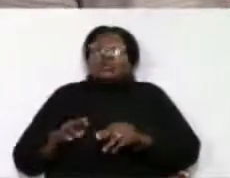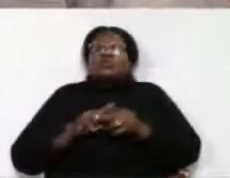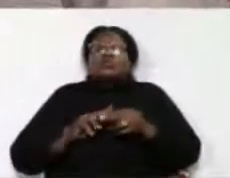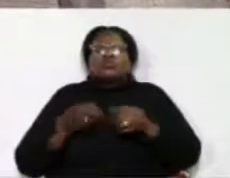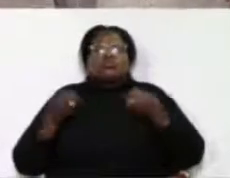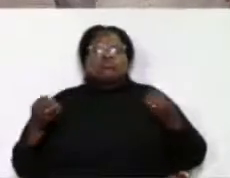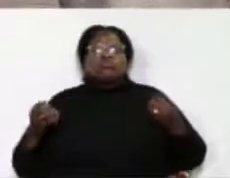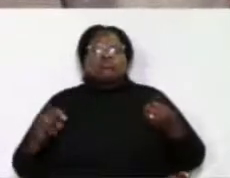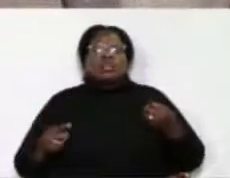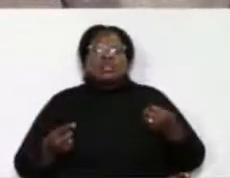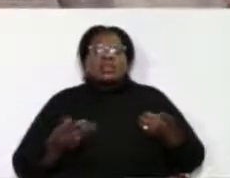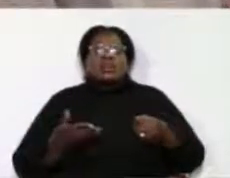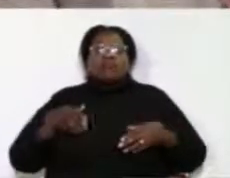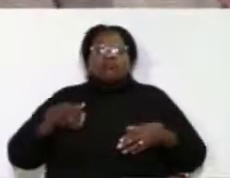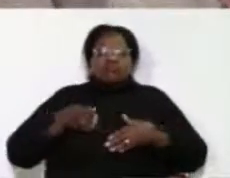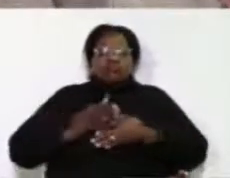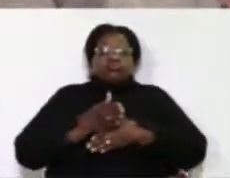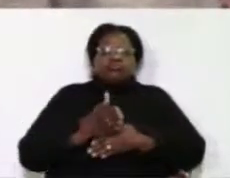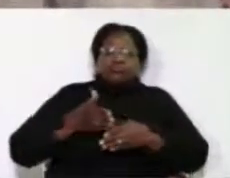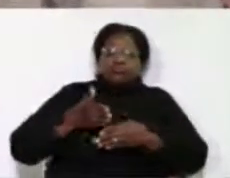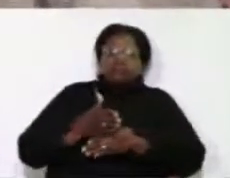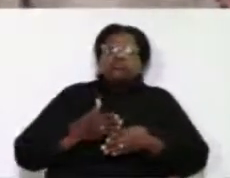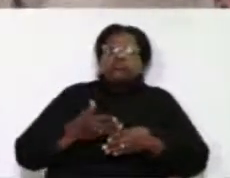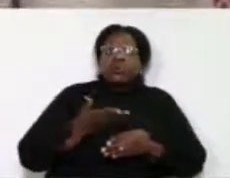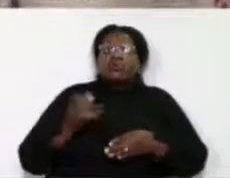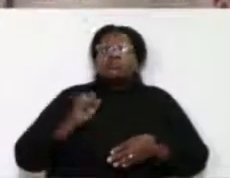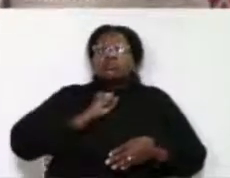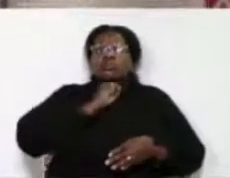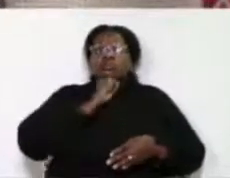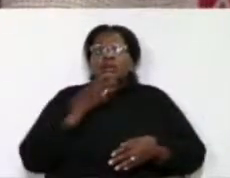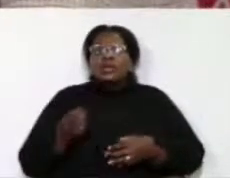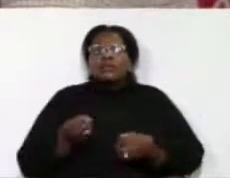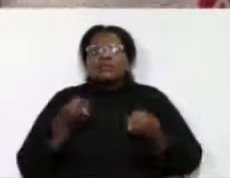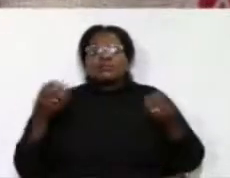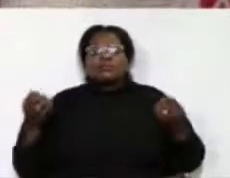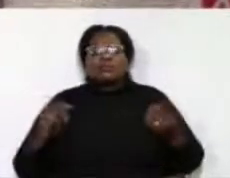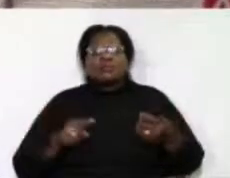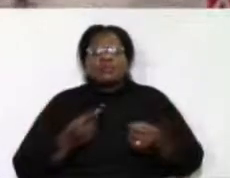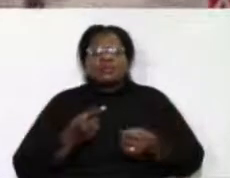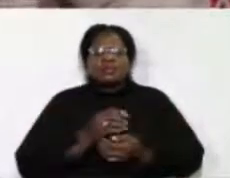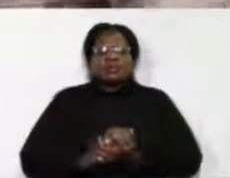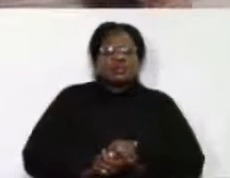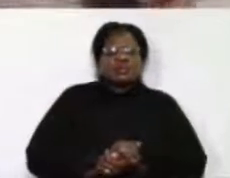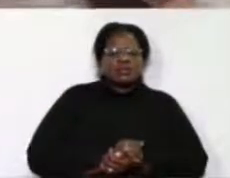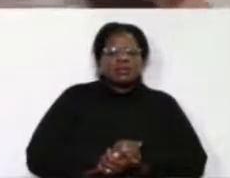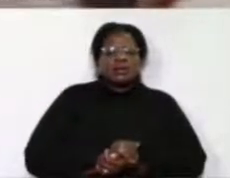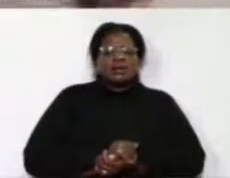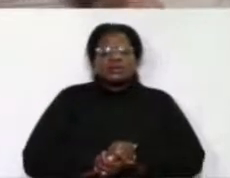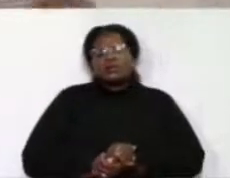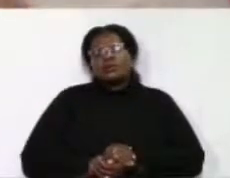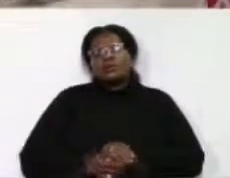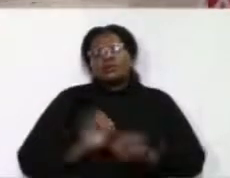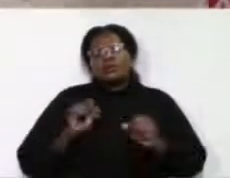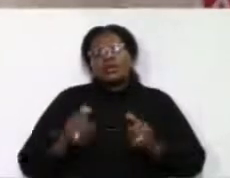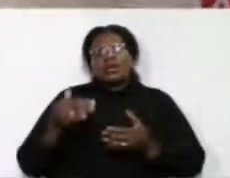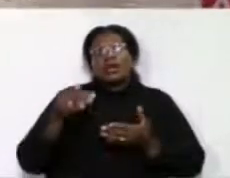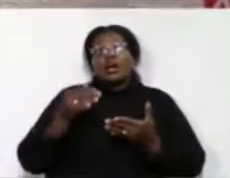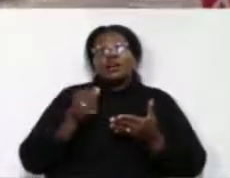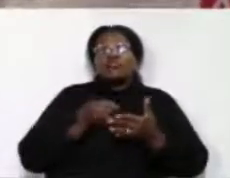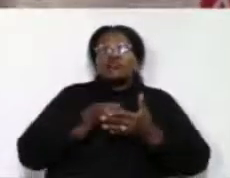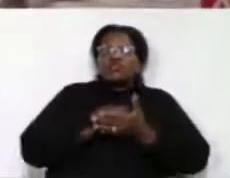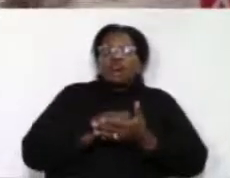machine. All machines have so many hours, and then basically you try and calculate the cost to